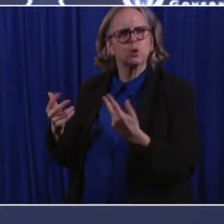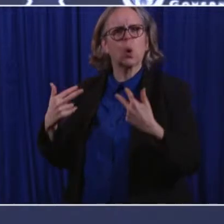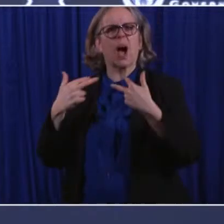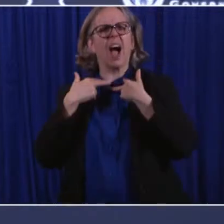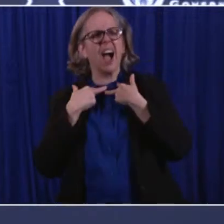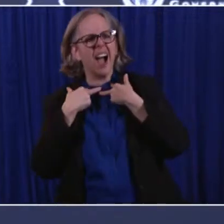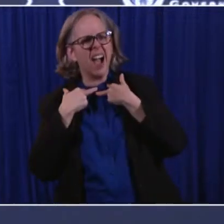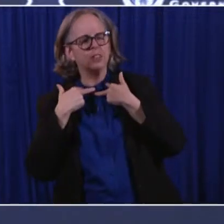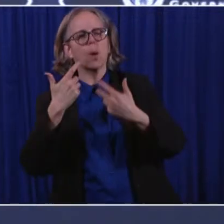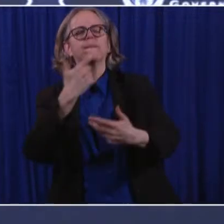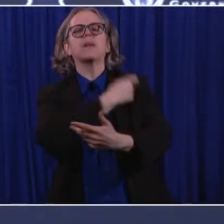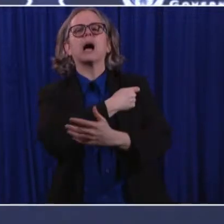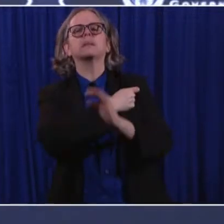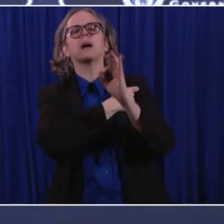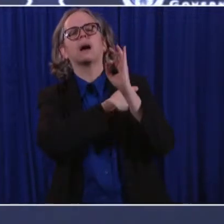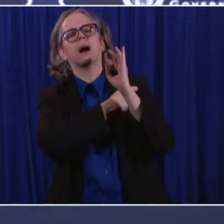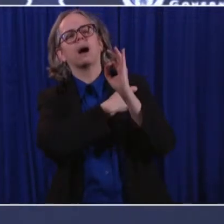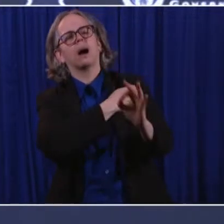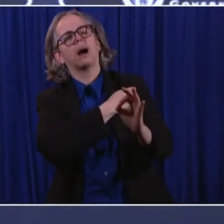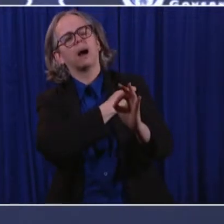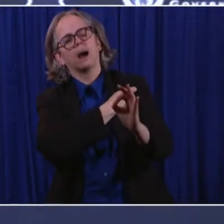their families for the future.